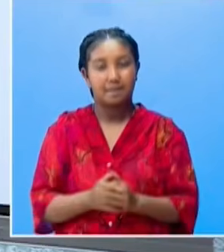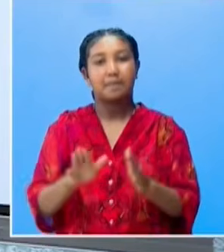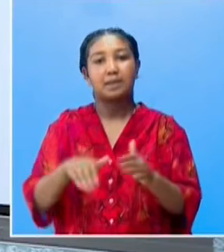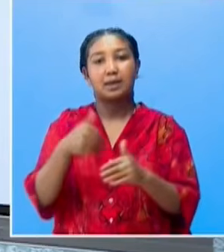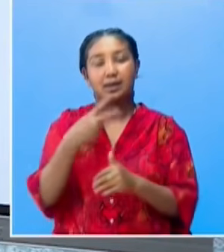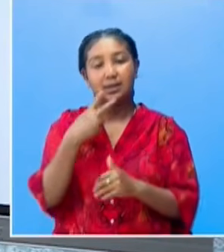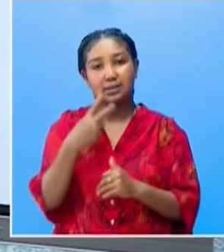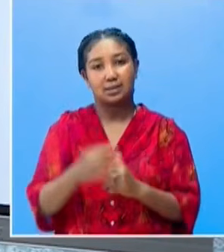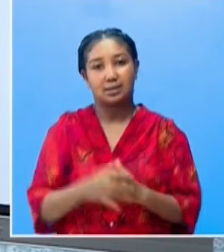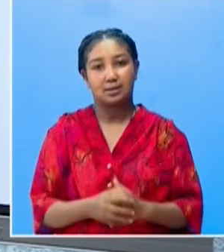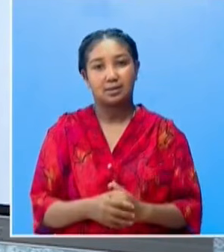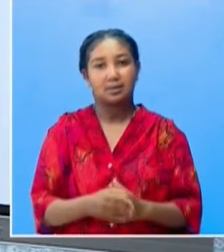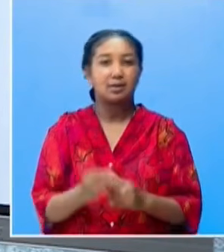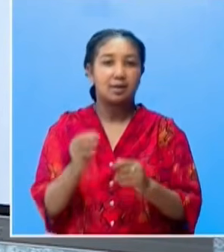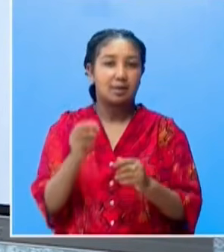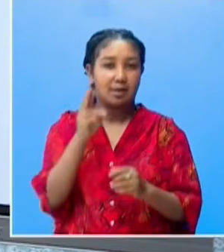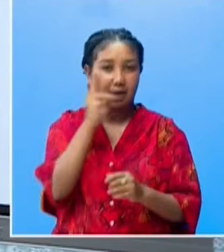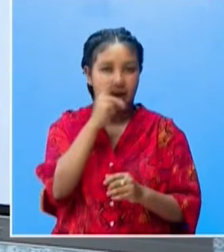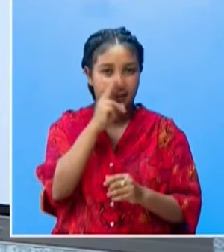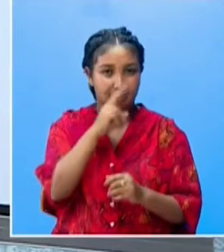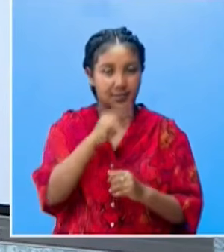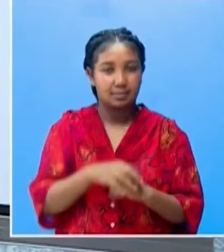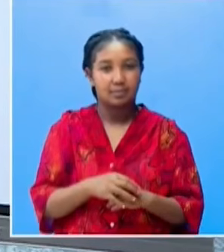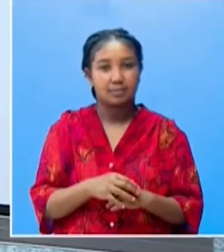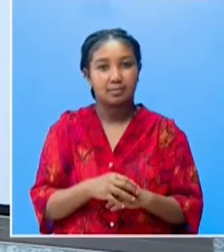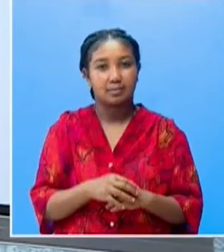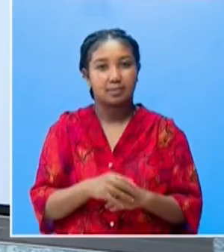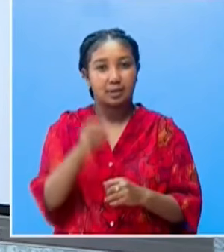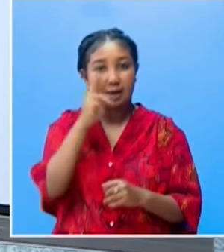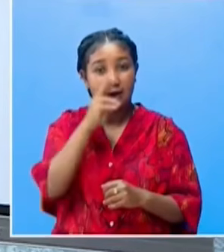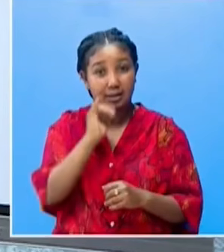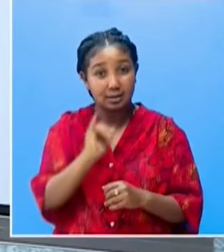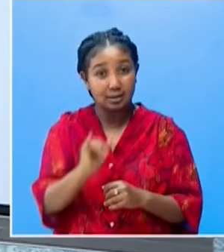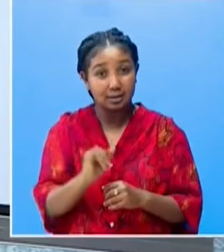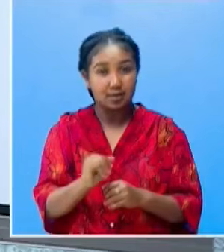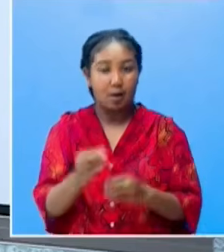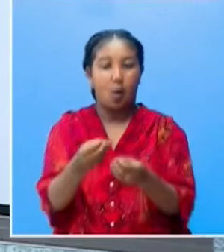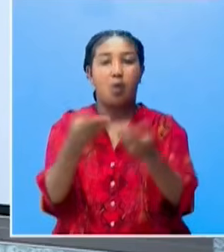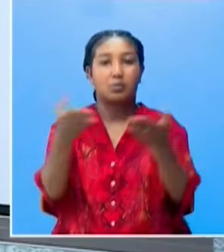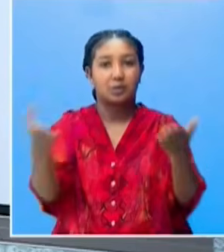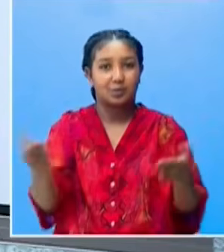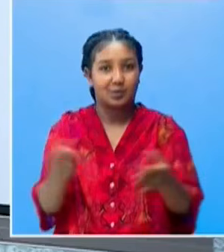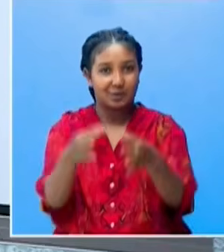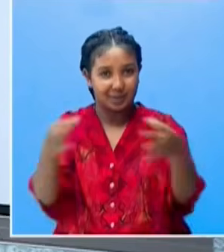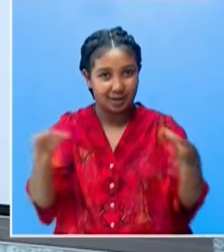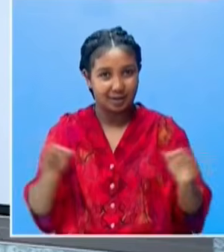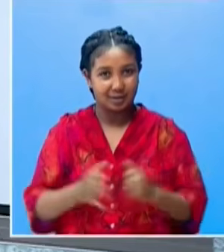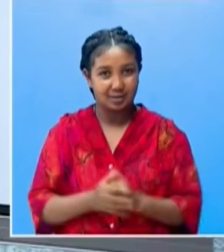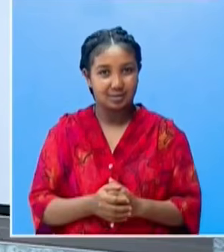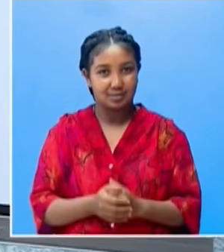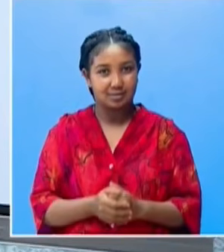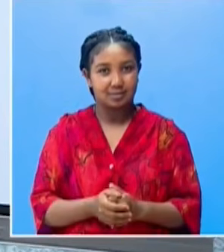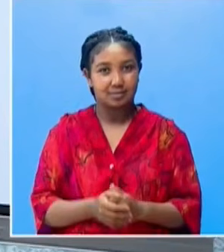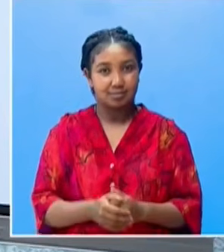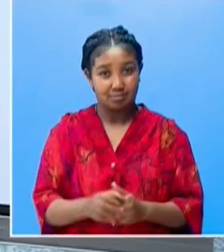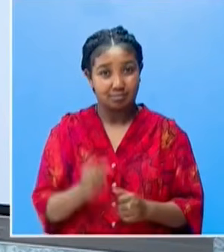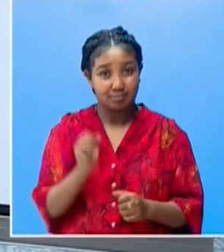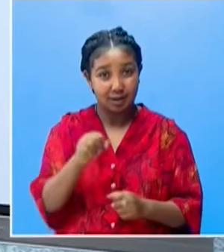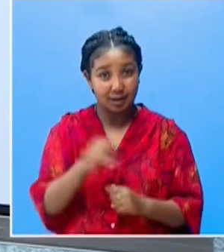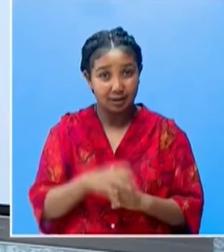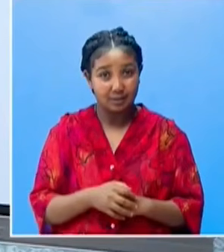let's see. The rat. And the rat is an object of the sentence. Isn't